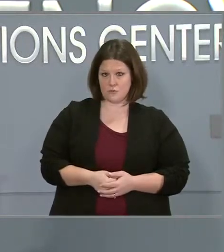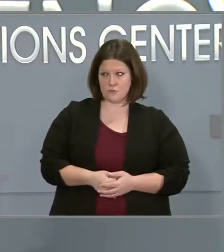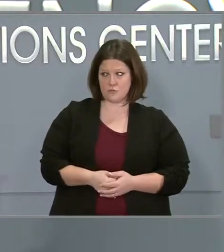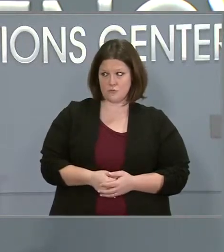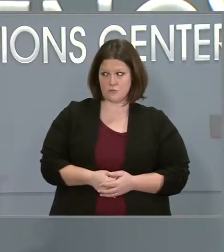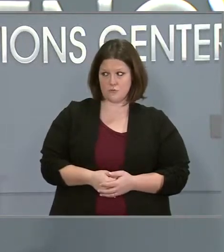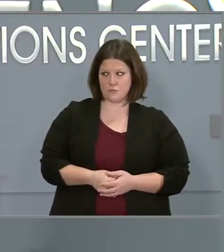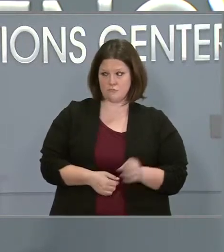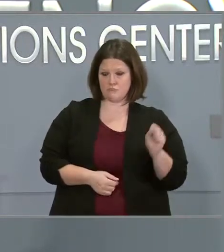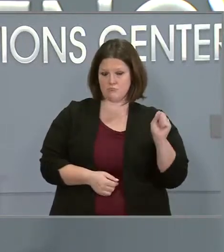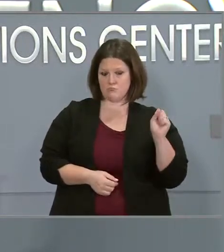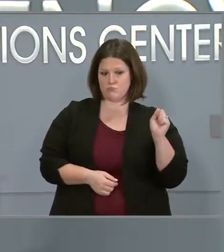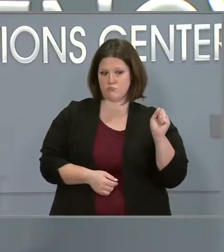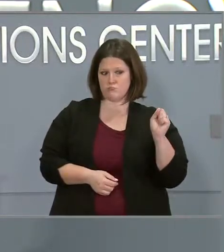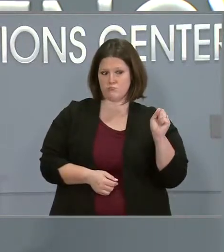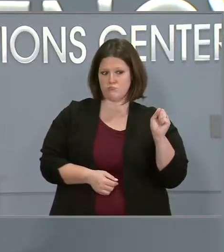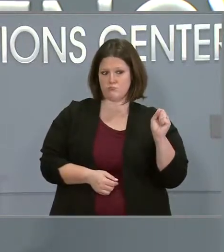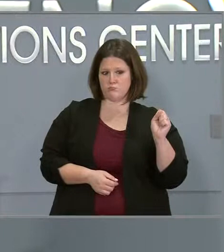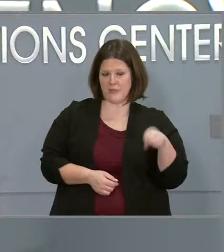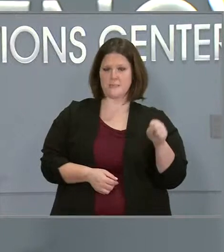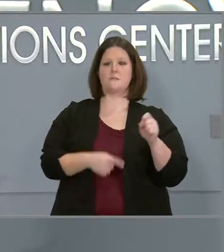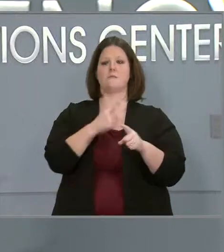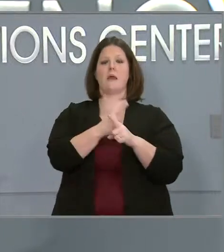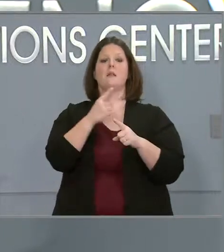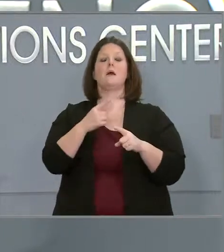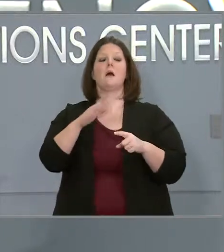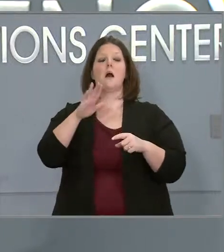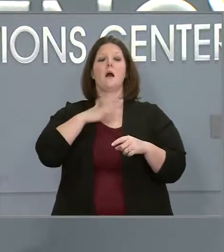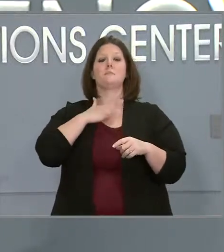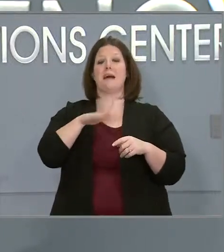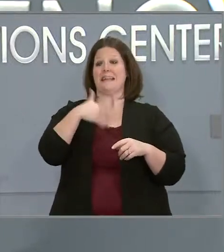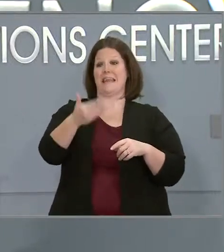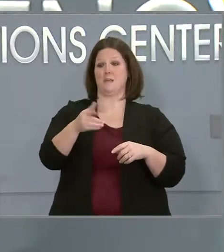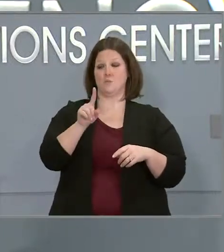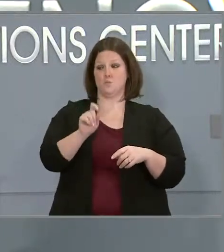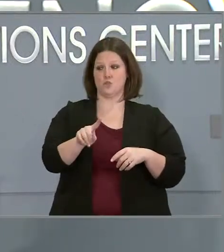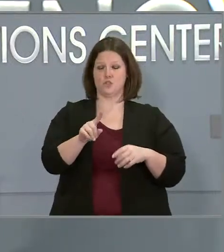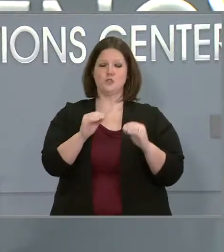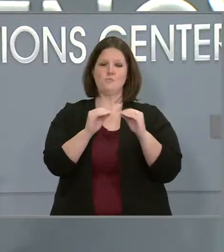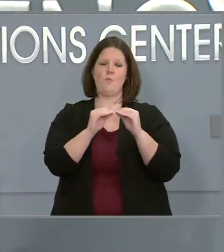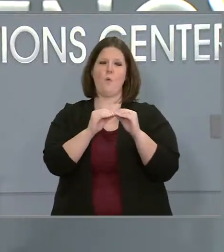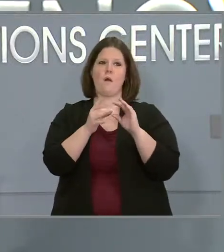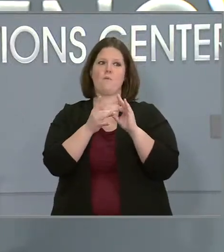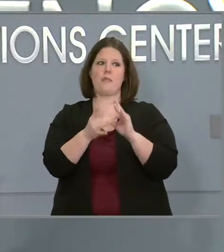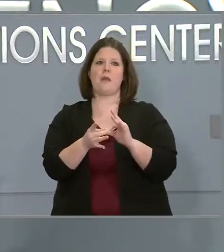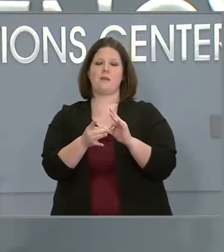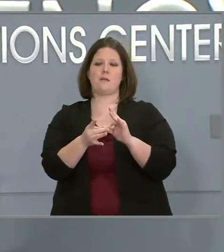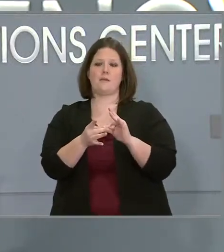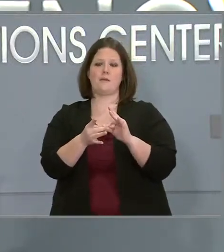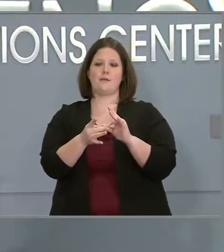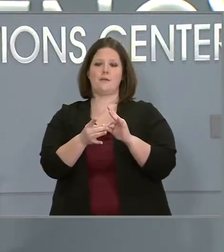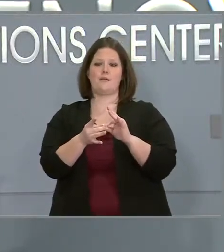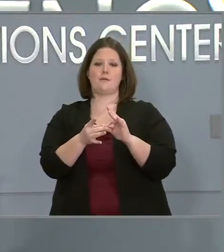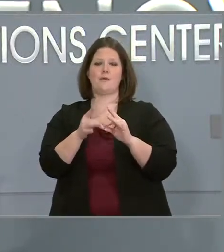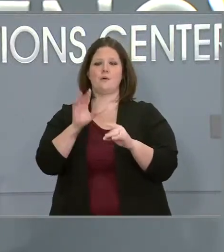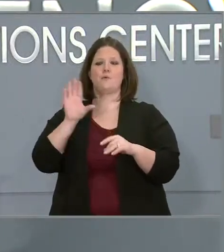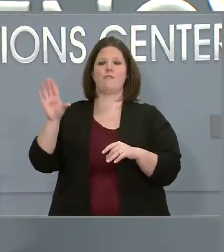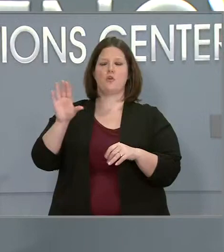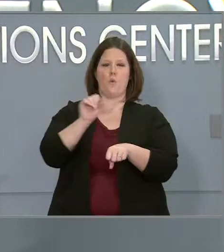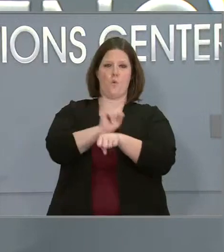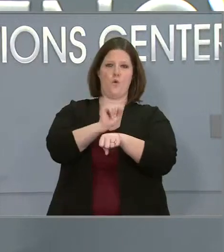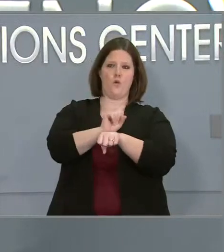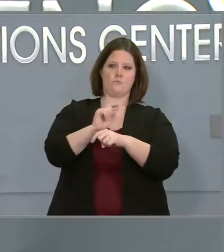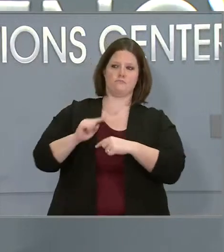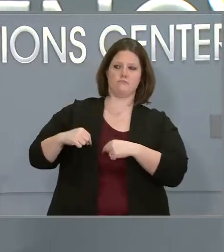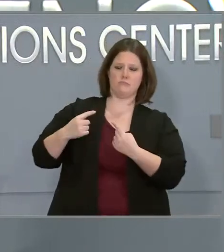I hit the 5. So my other question is, it's more of on your tenure.